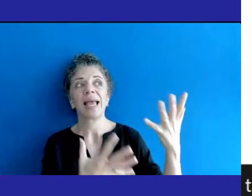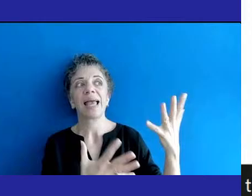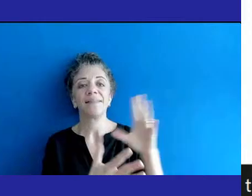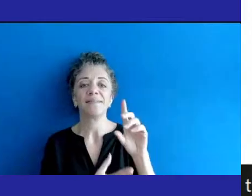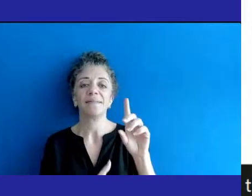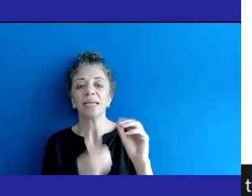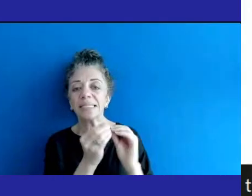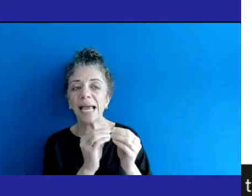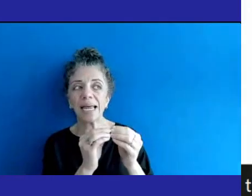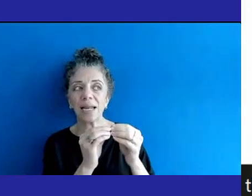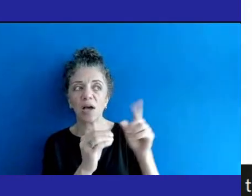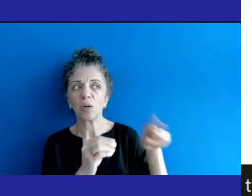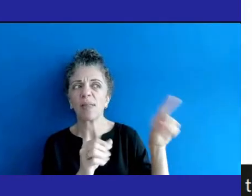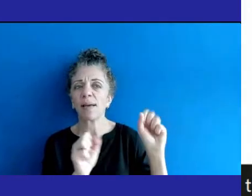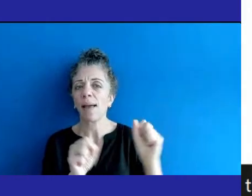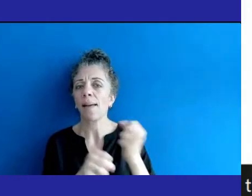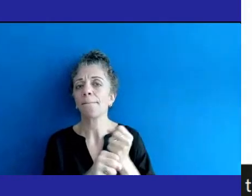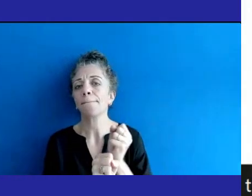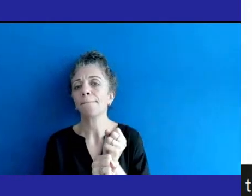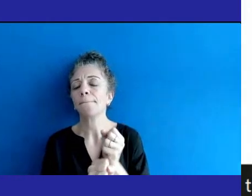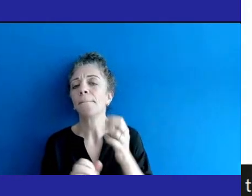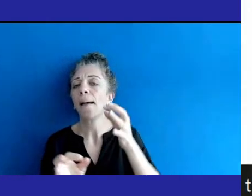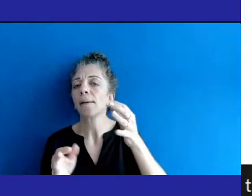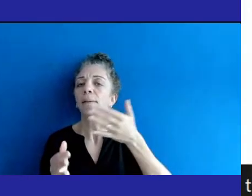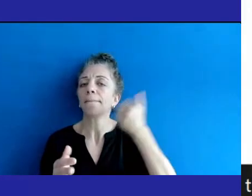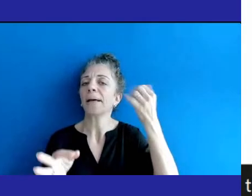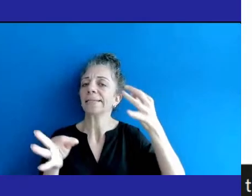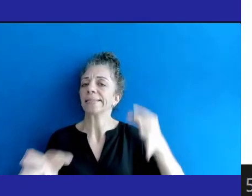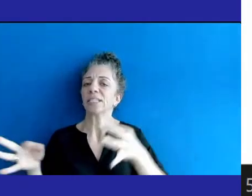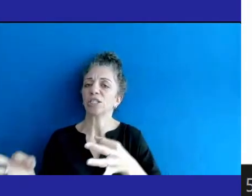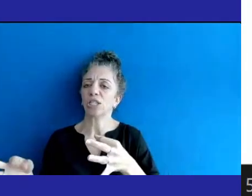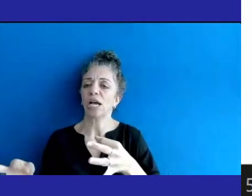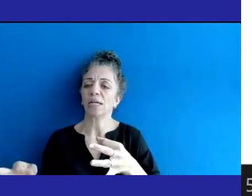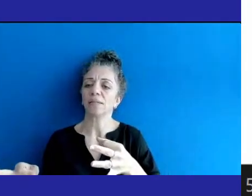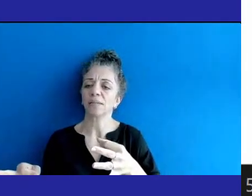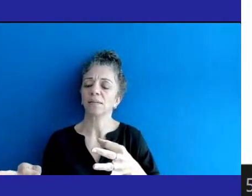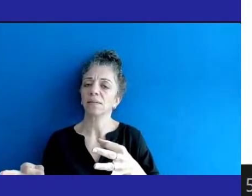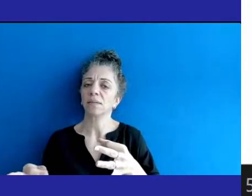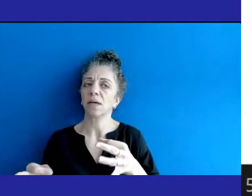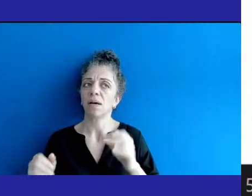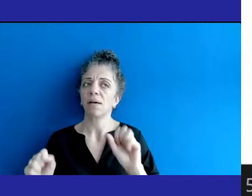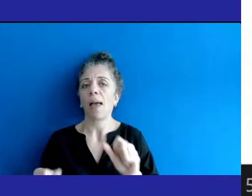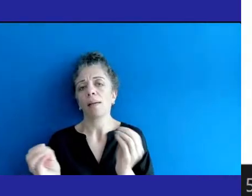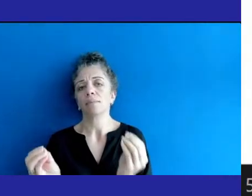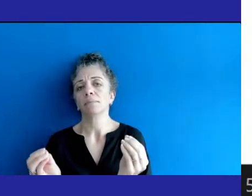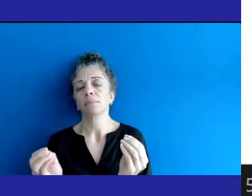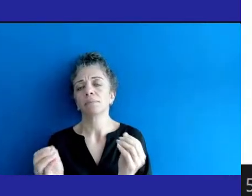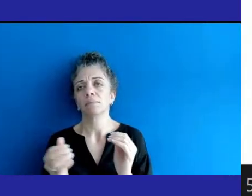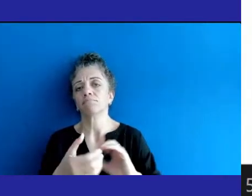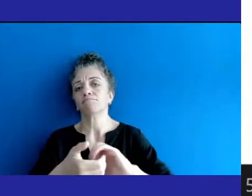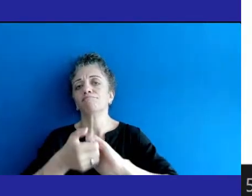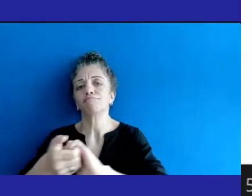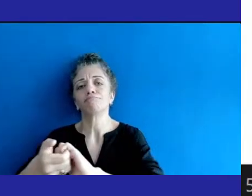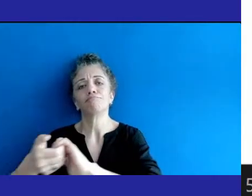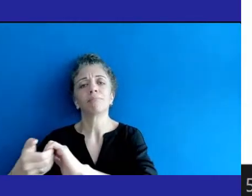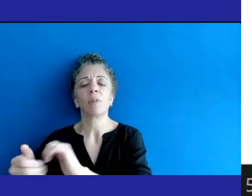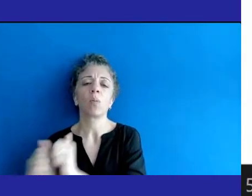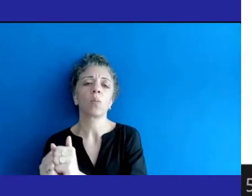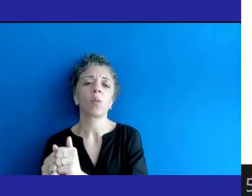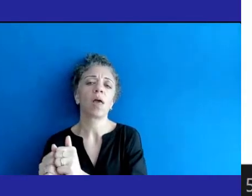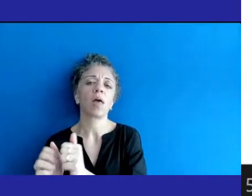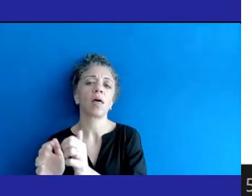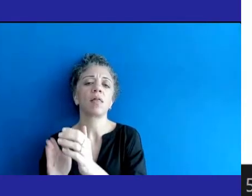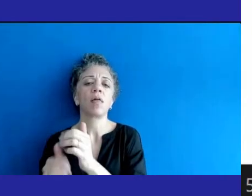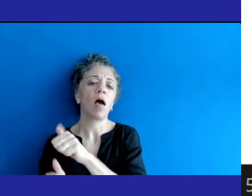there, and set them up for better cross-facility partnership. And we're going to continue to move towards